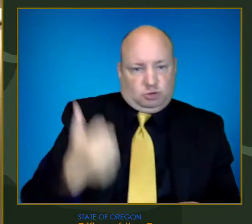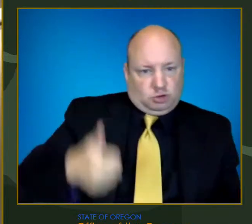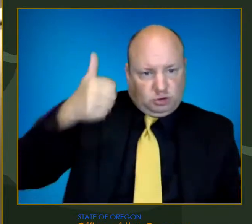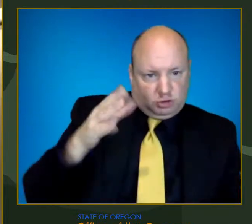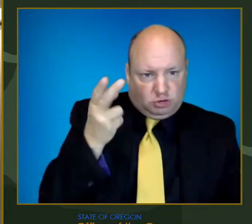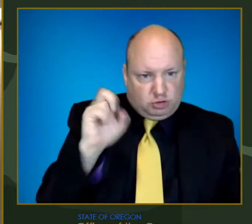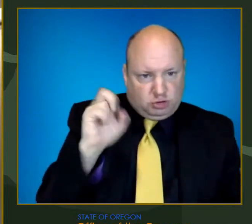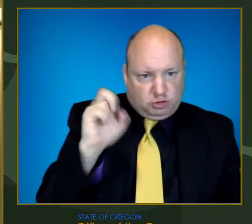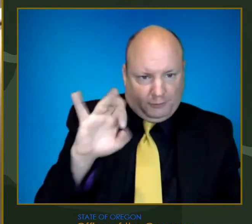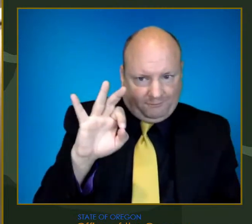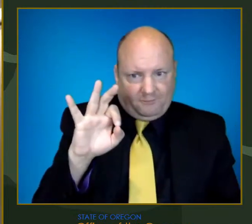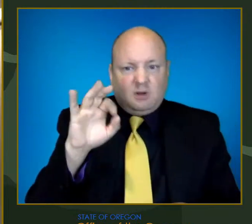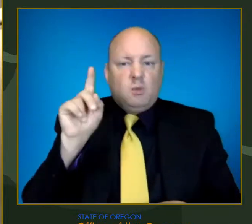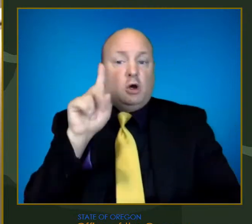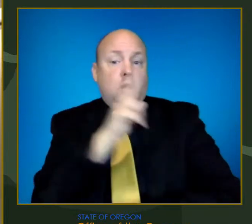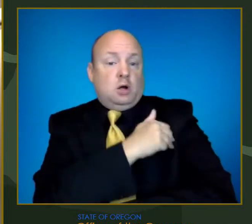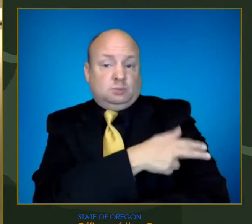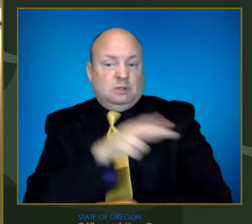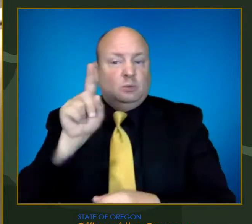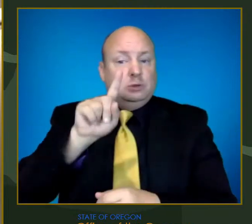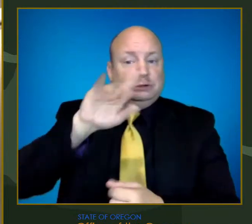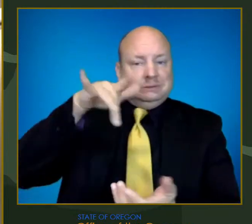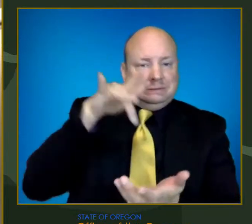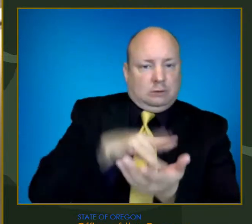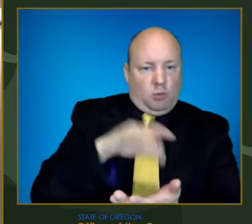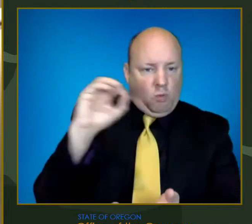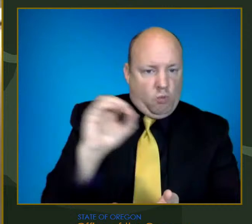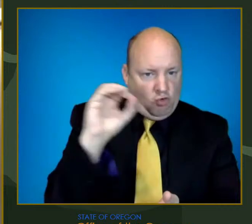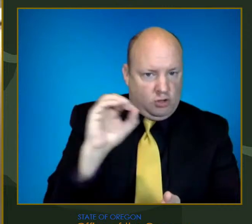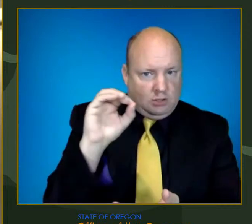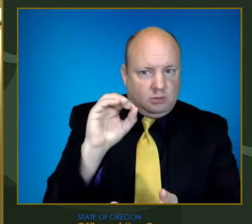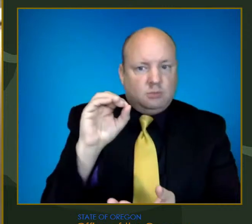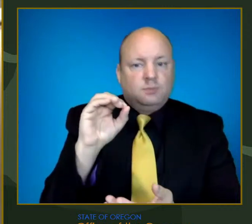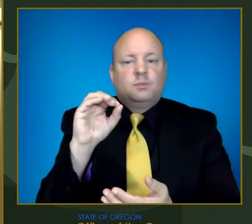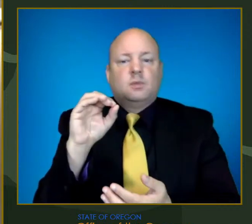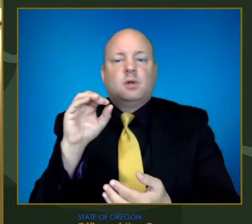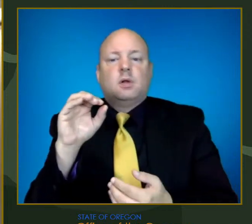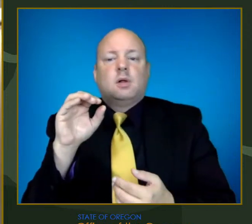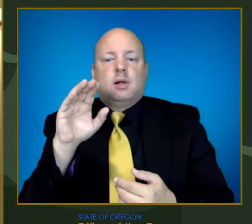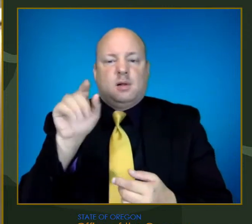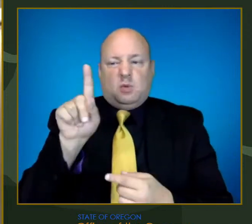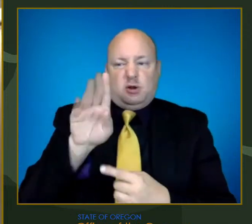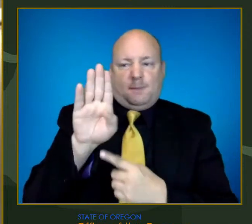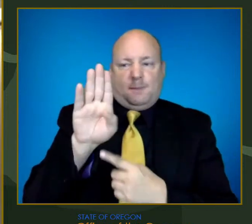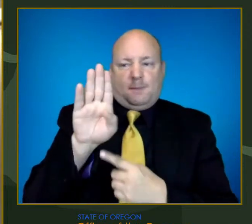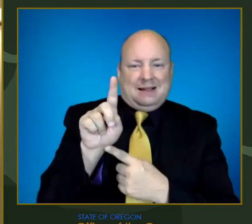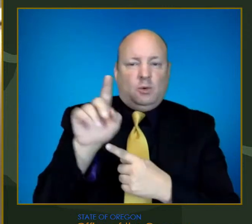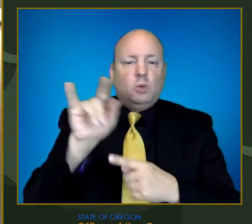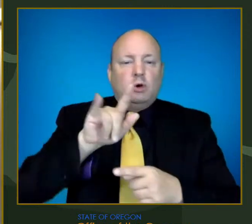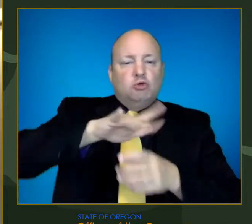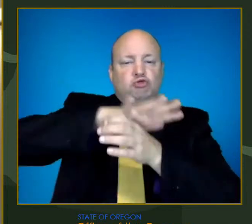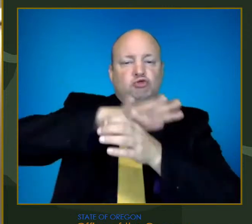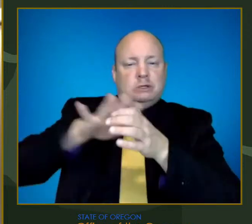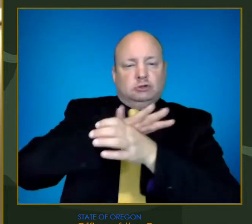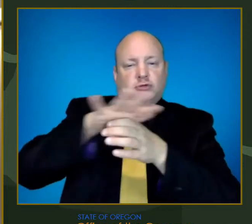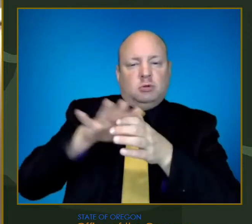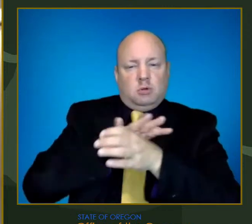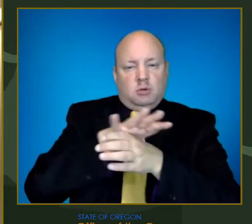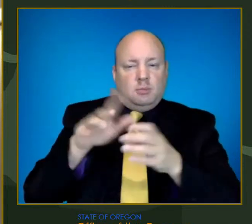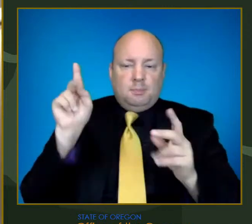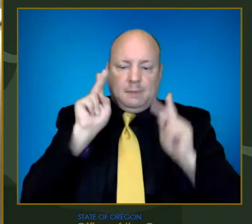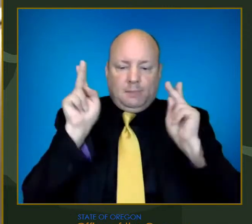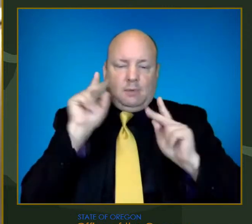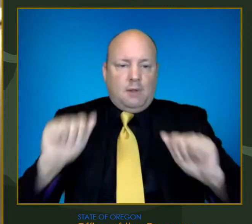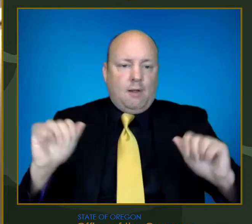Oregon. Our largest hospital in Bend serves as a regional resource hospital for the largest geographic area of the state. I also